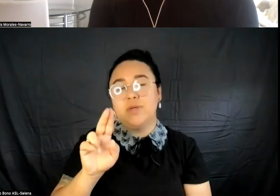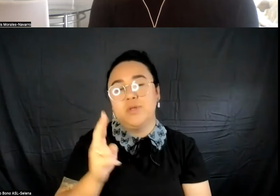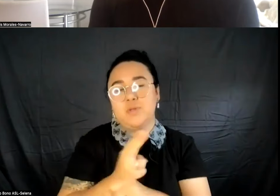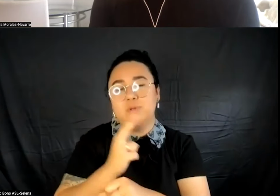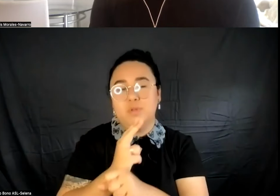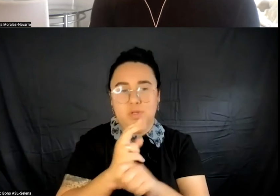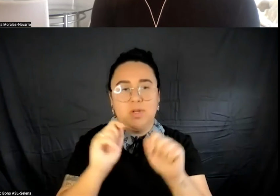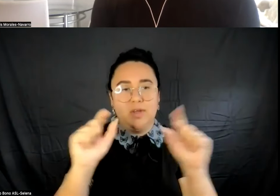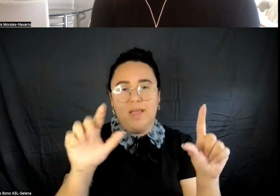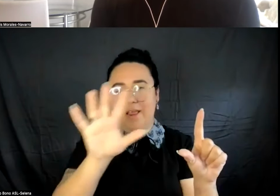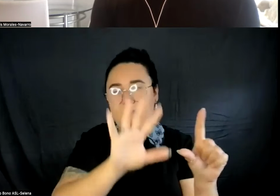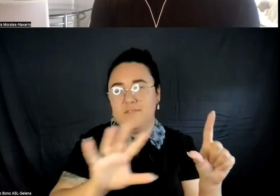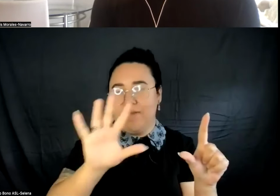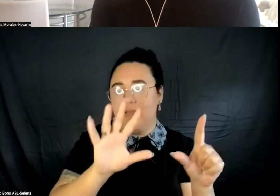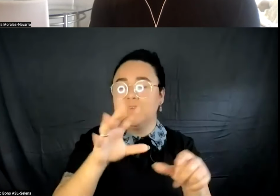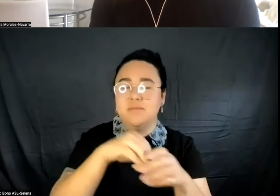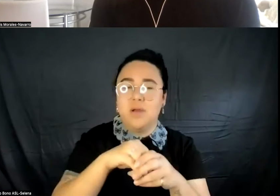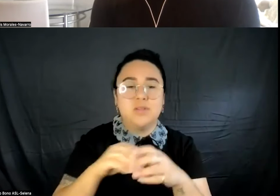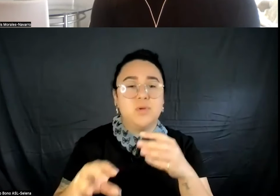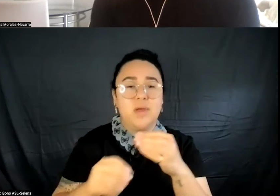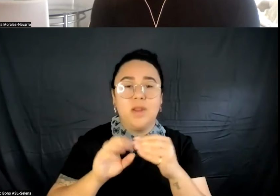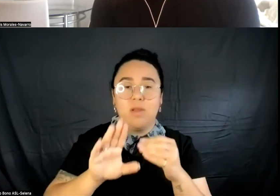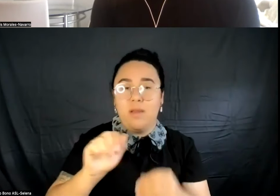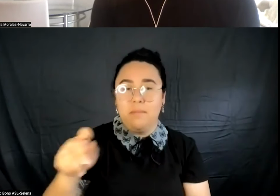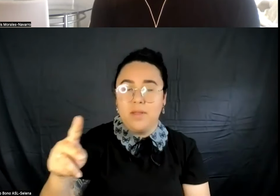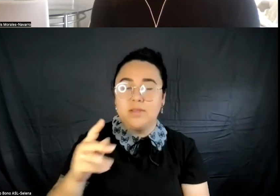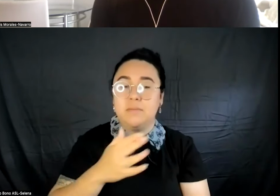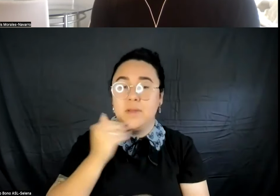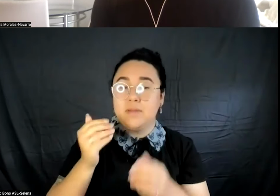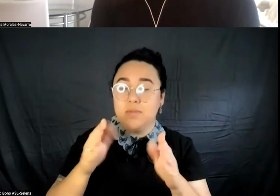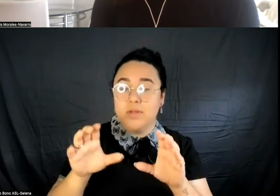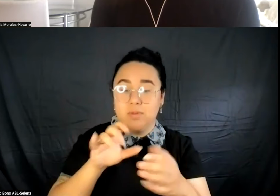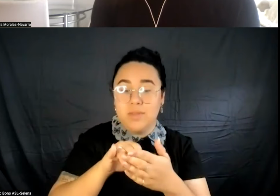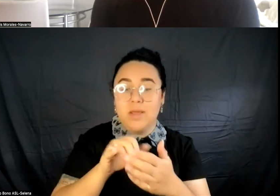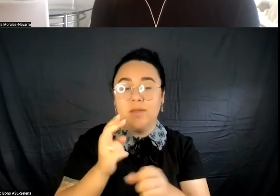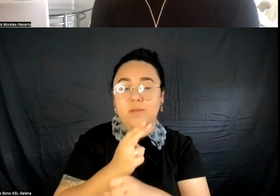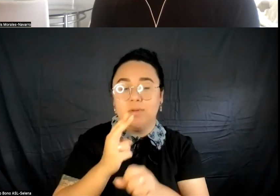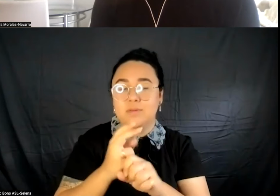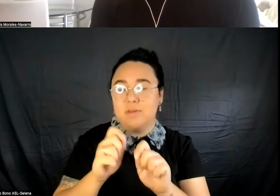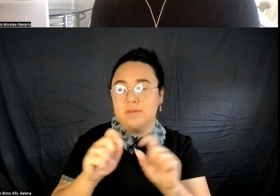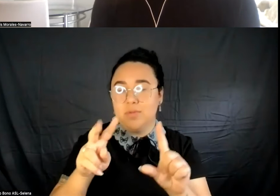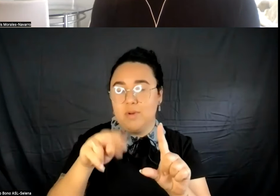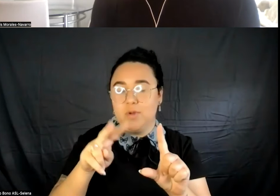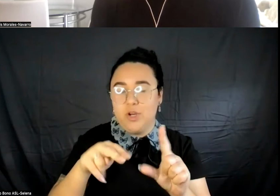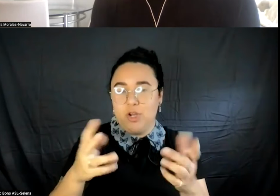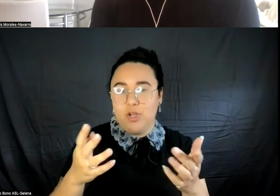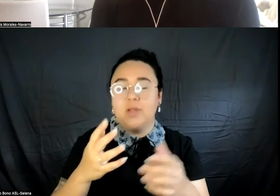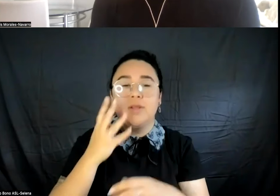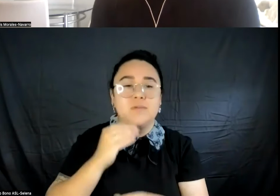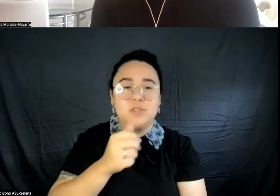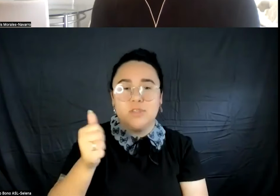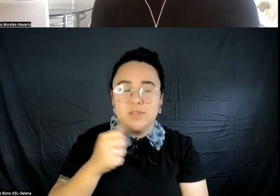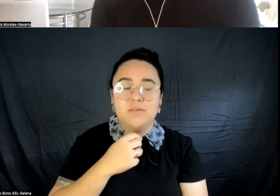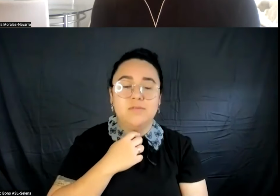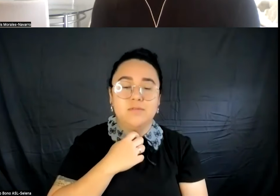your application. The best way to do that, I think, is to use a screen reader and experience it for yourself and kind of